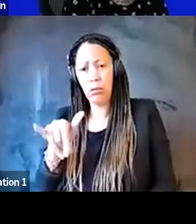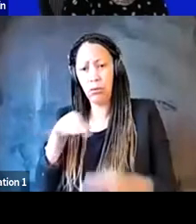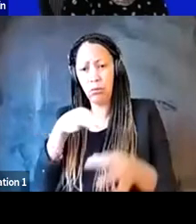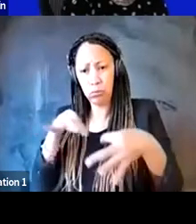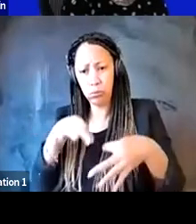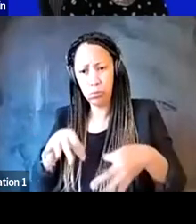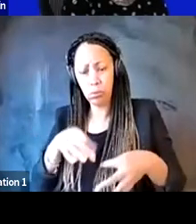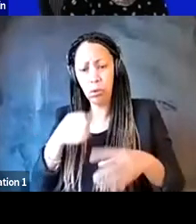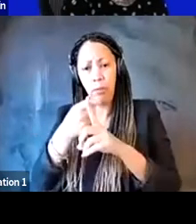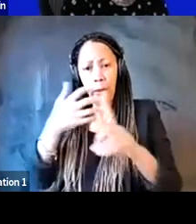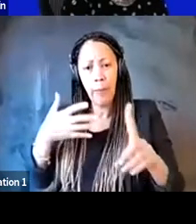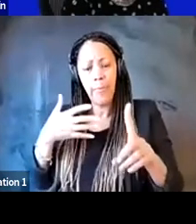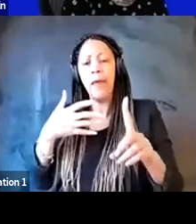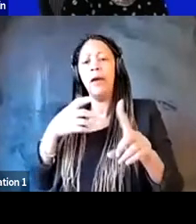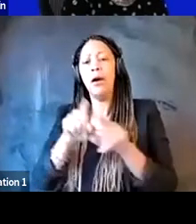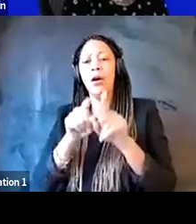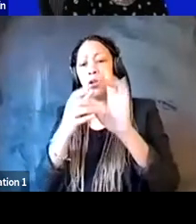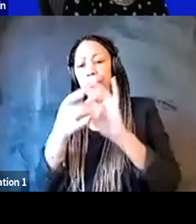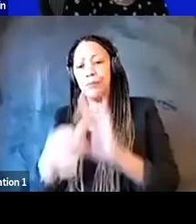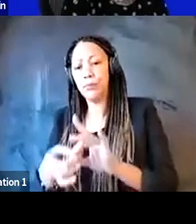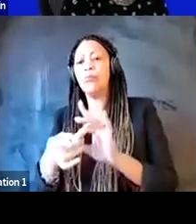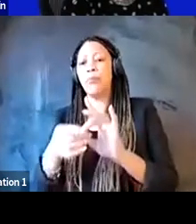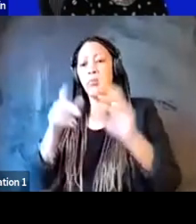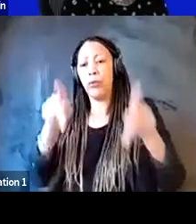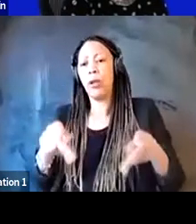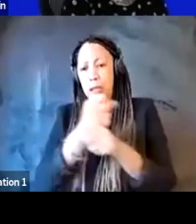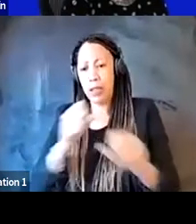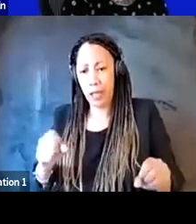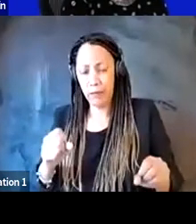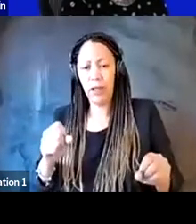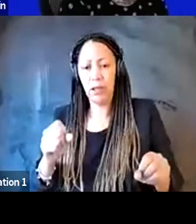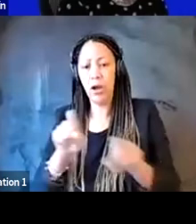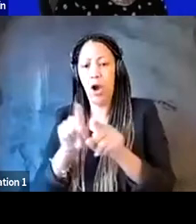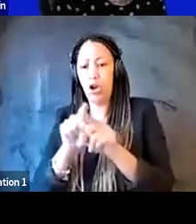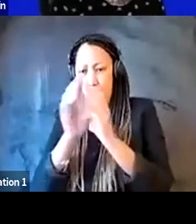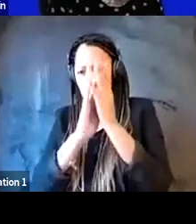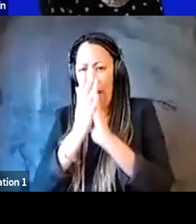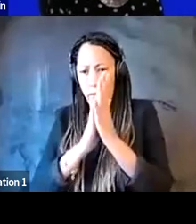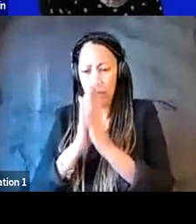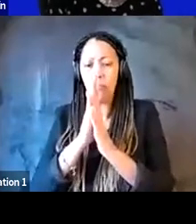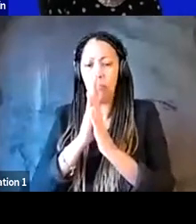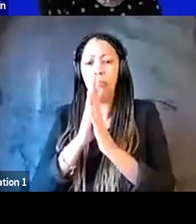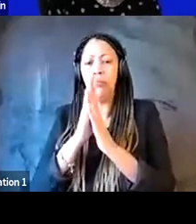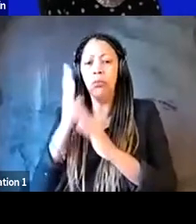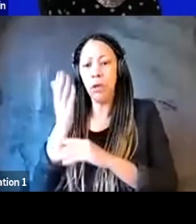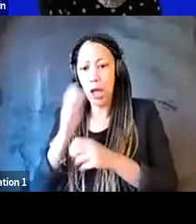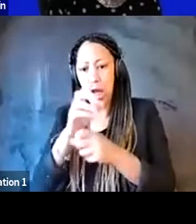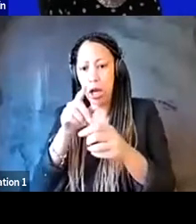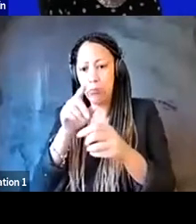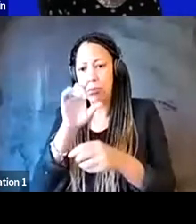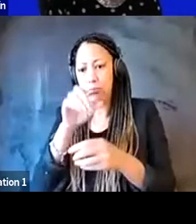to equestrian safety issues and also issues with traffic around the circle. I know even since the community